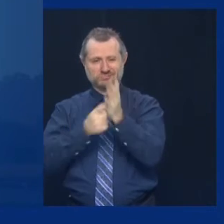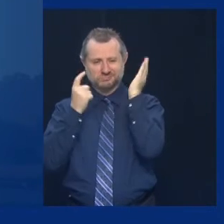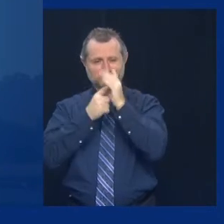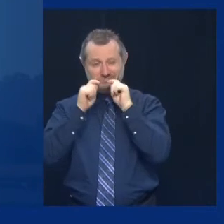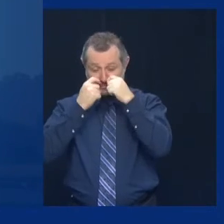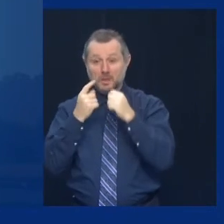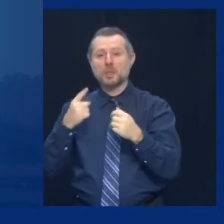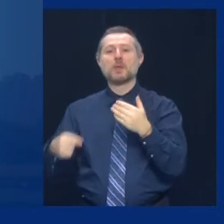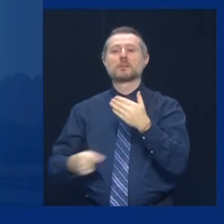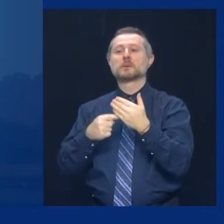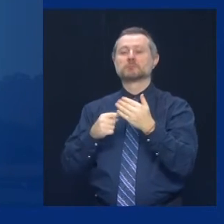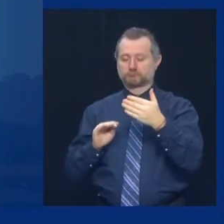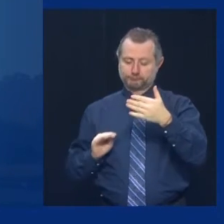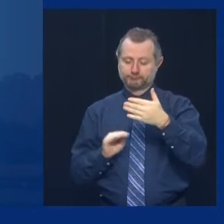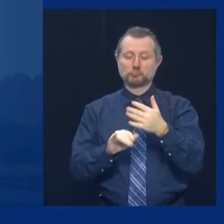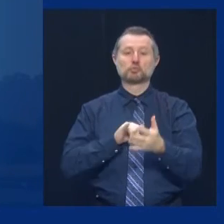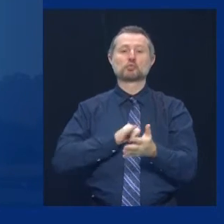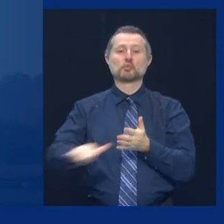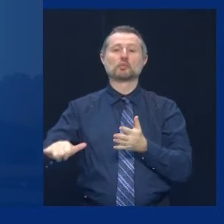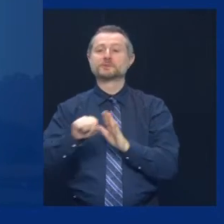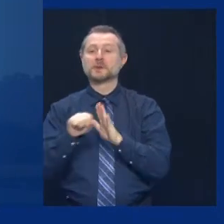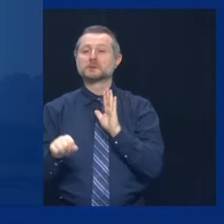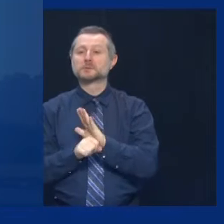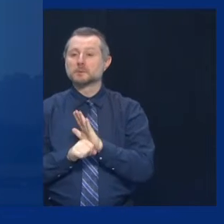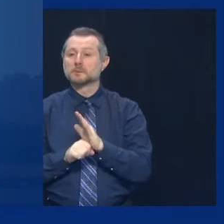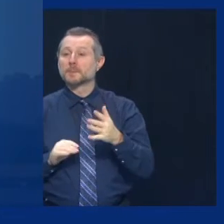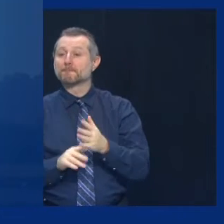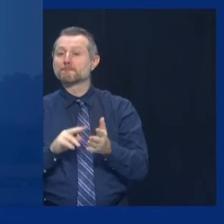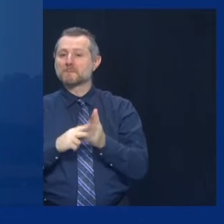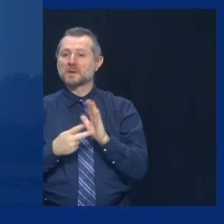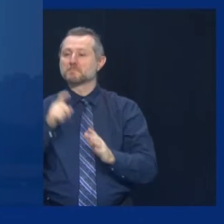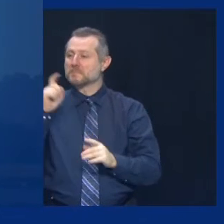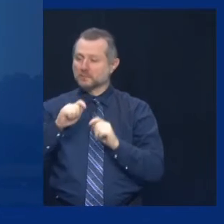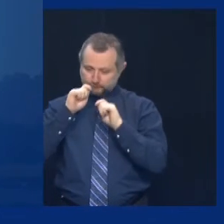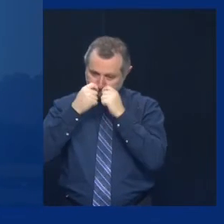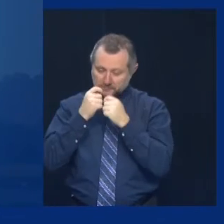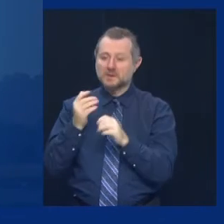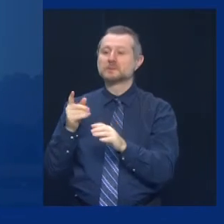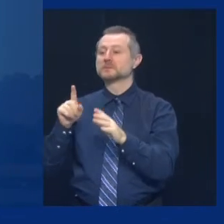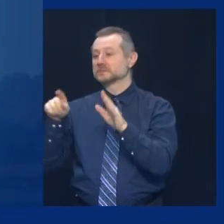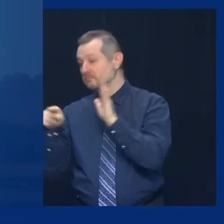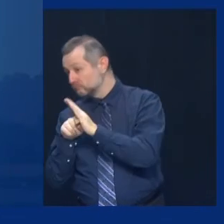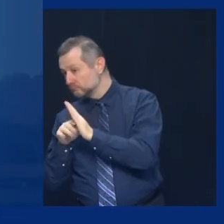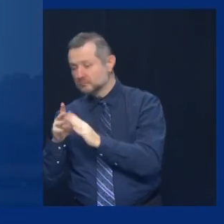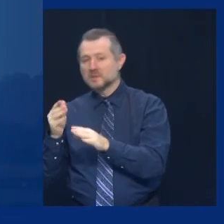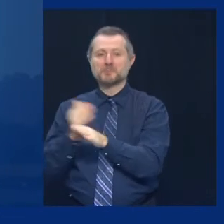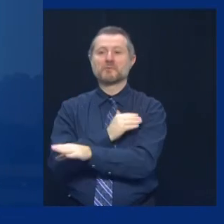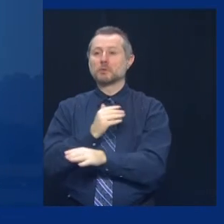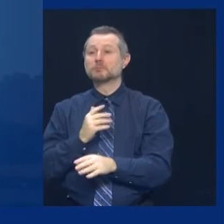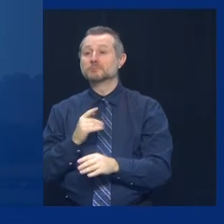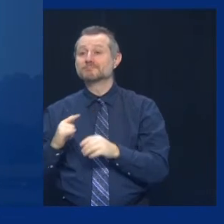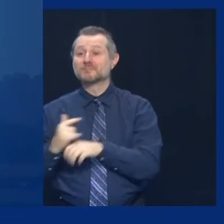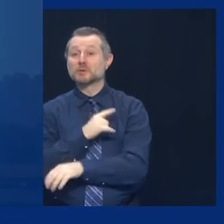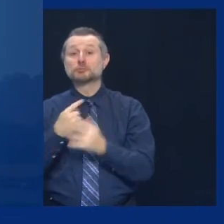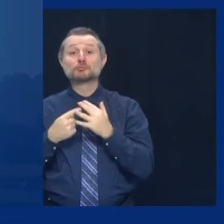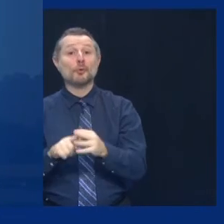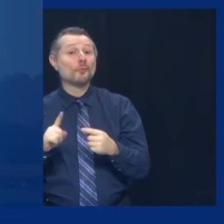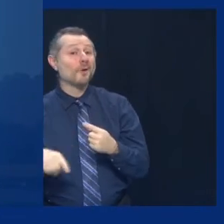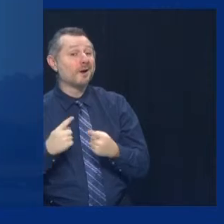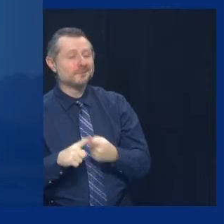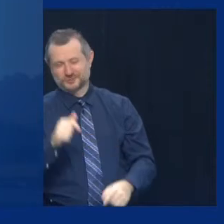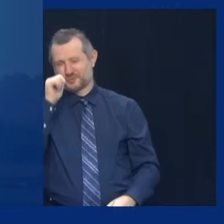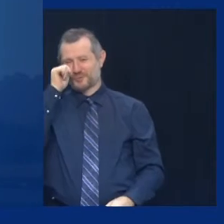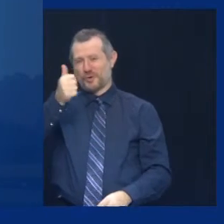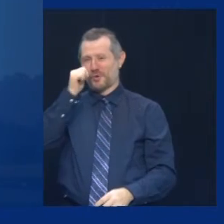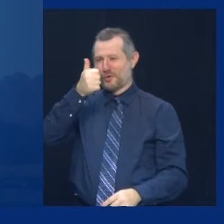countries that will do pre-boarding testing. And they will start that tomorrow. That's the same type